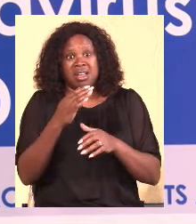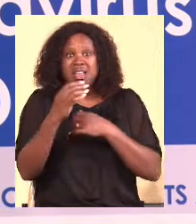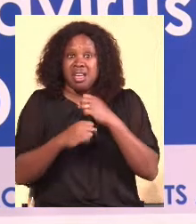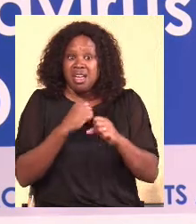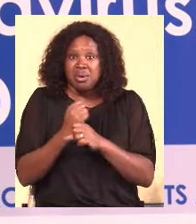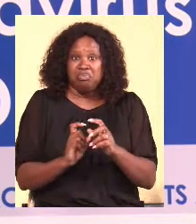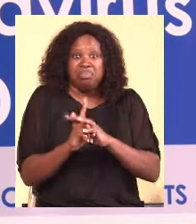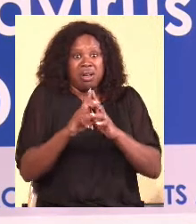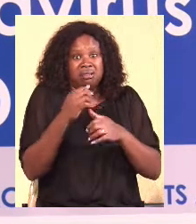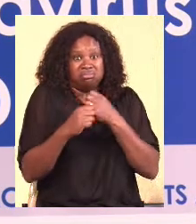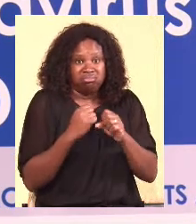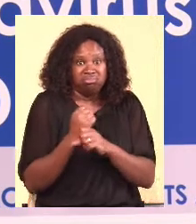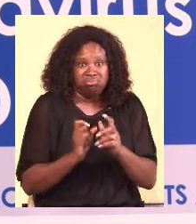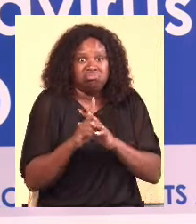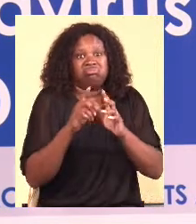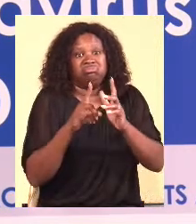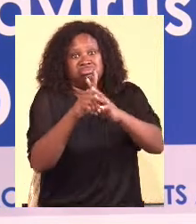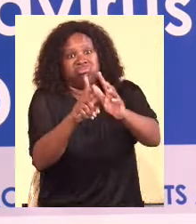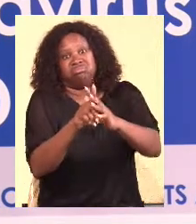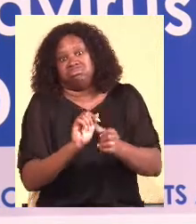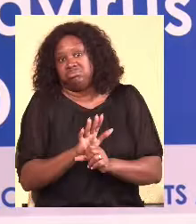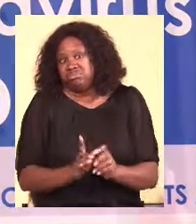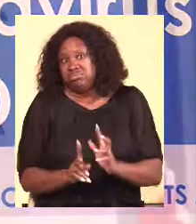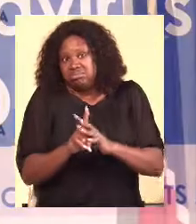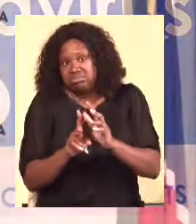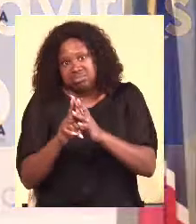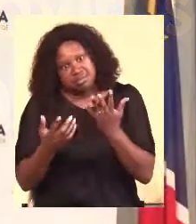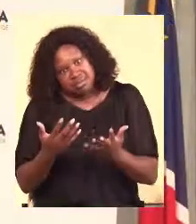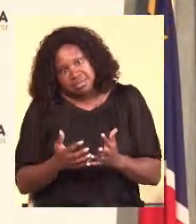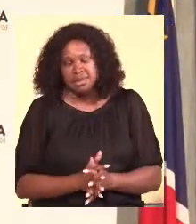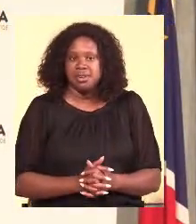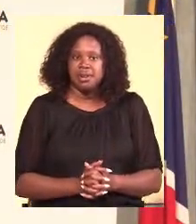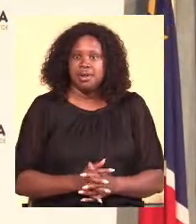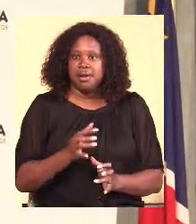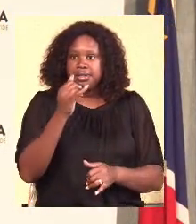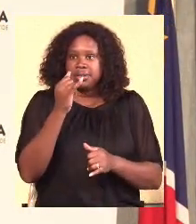occurrence, almost like the flu. Thank you very much. Thank you. One last one.